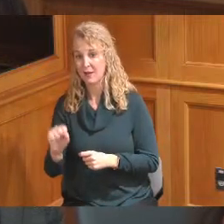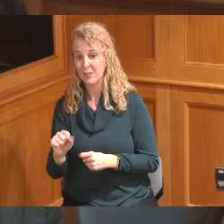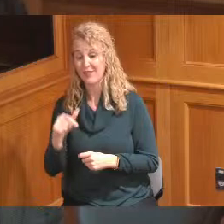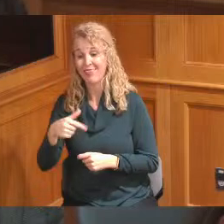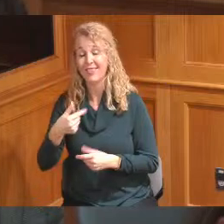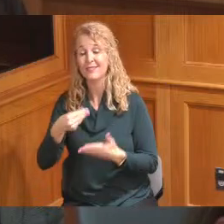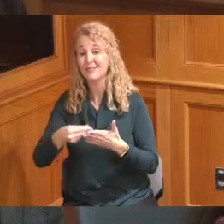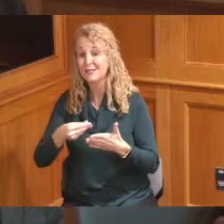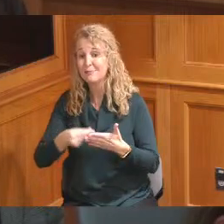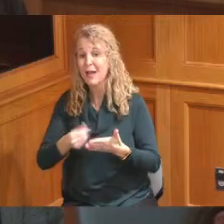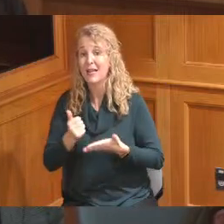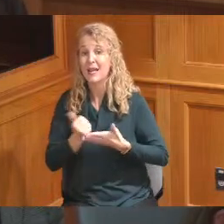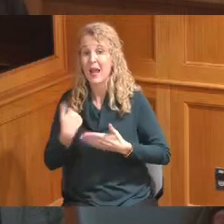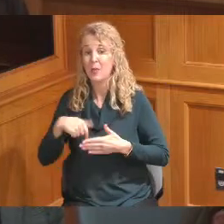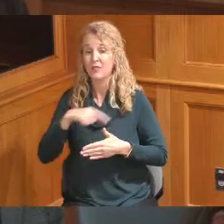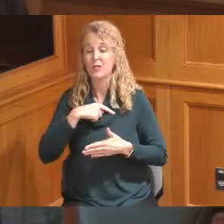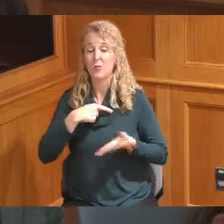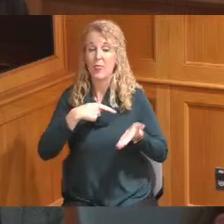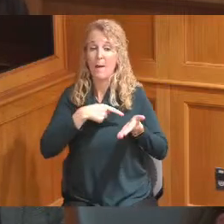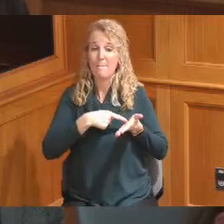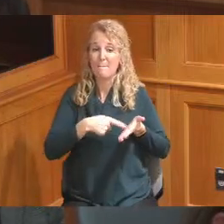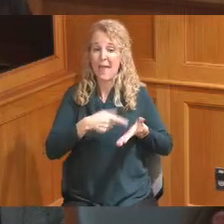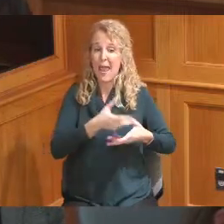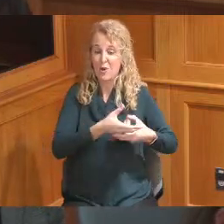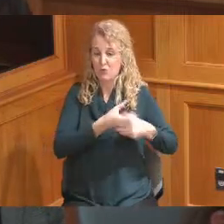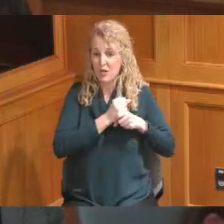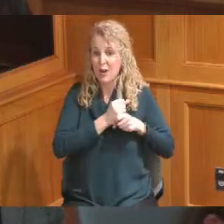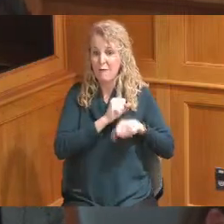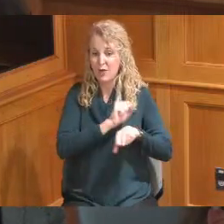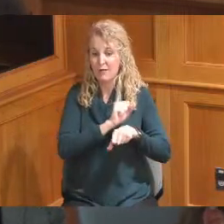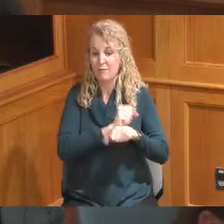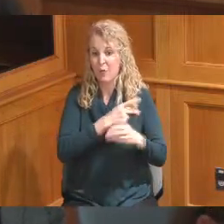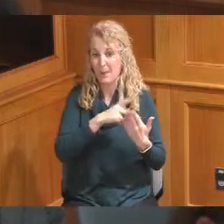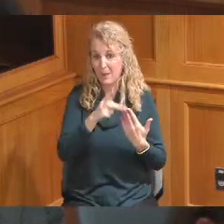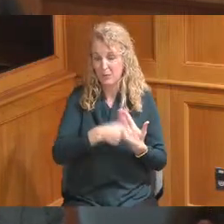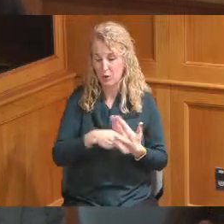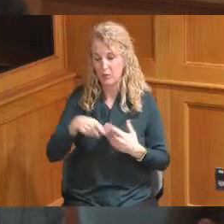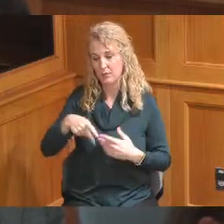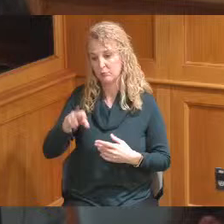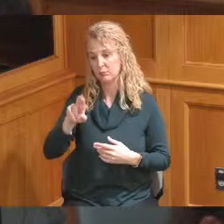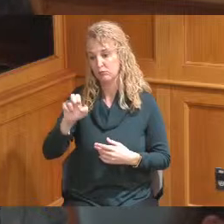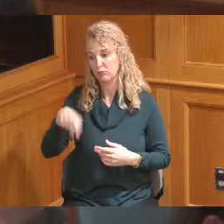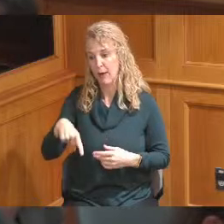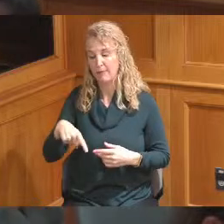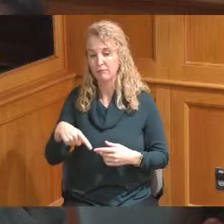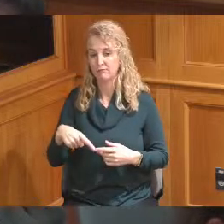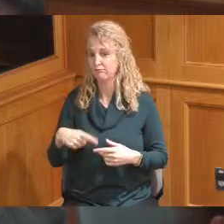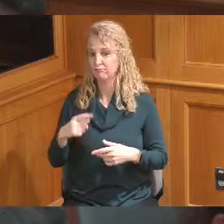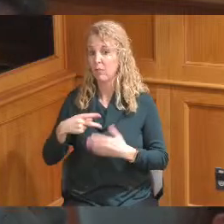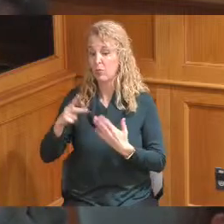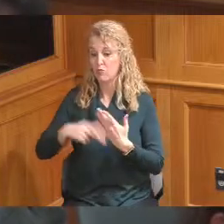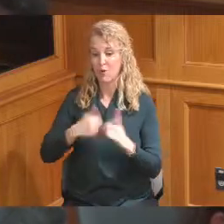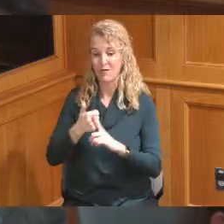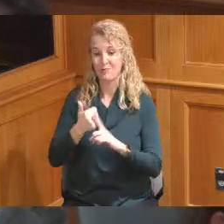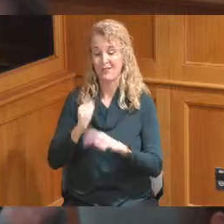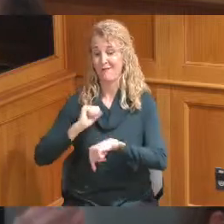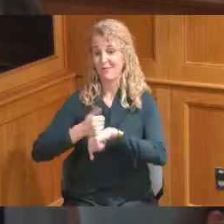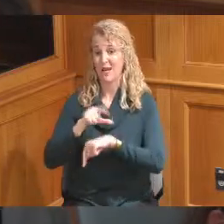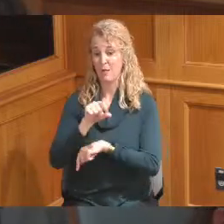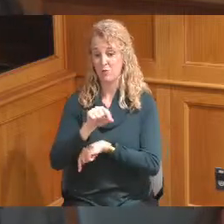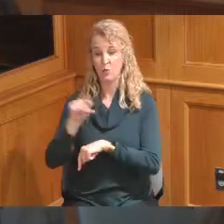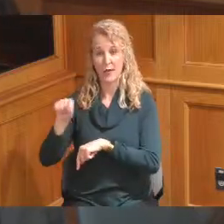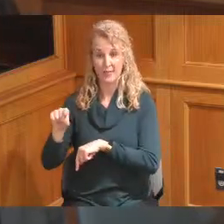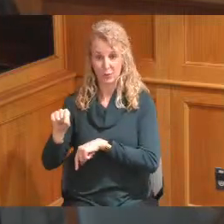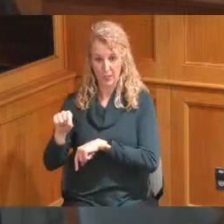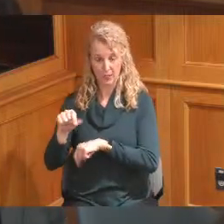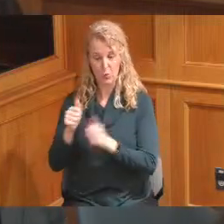supports our Peer Recovery Employment Program, also known as PREP. PREP was created in 2020 in conjunction with Hamilton County Public